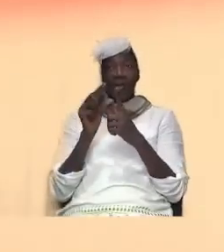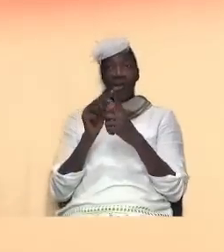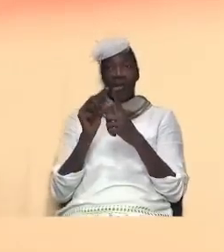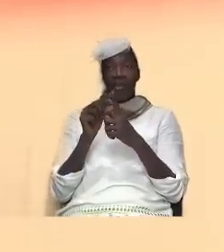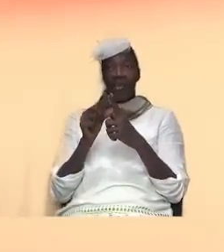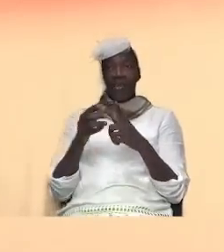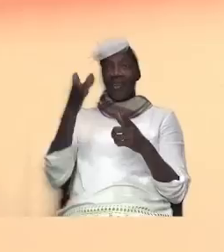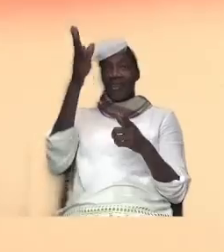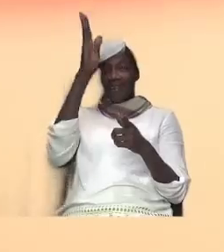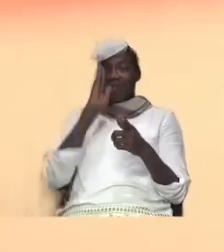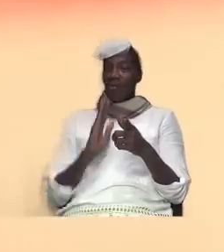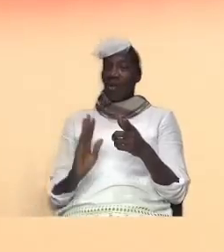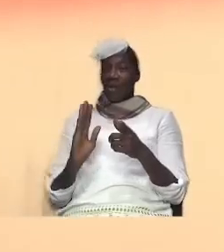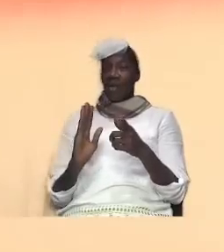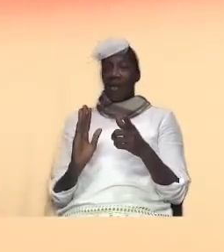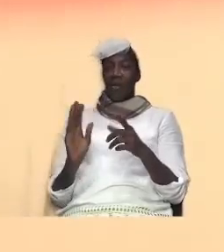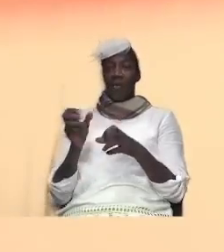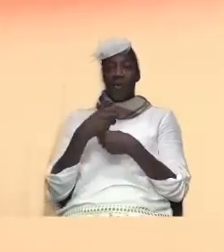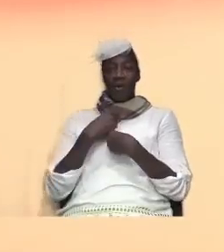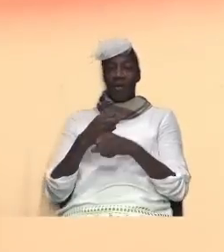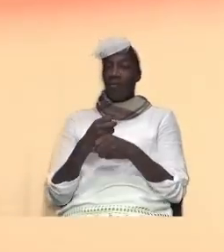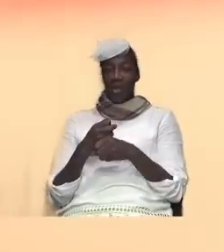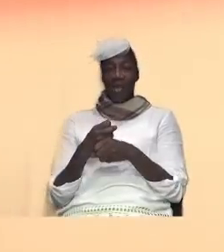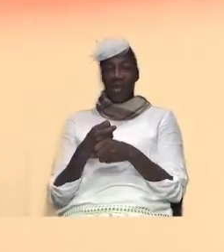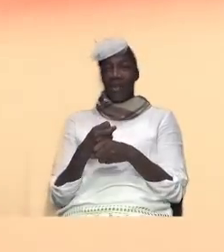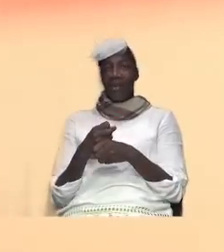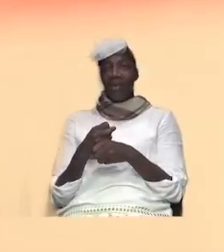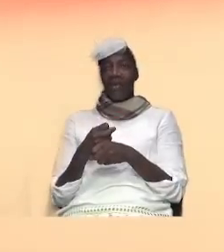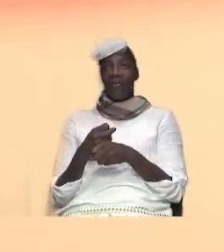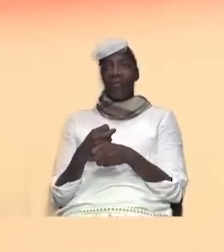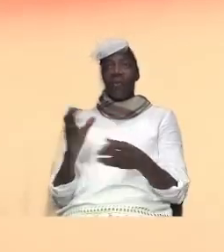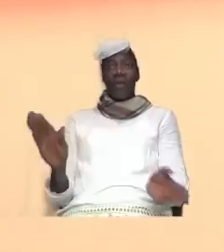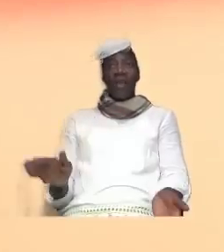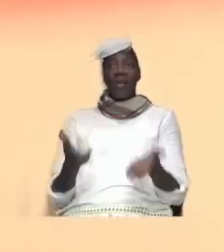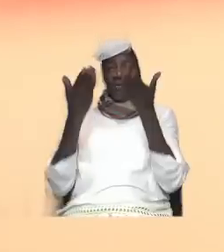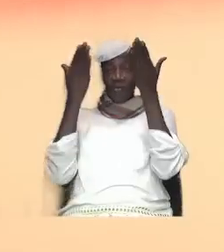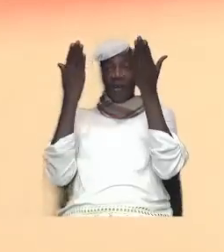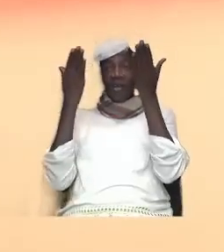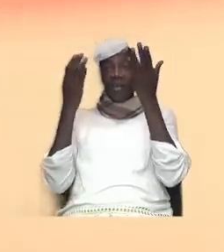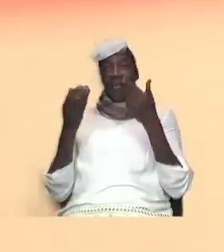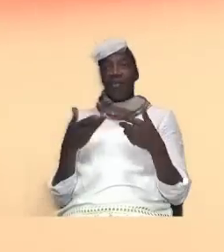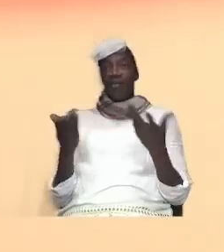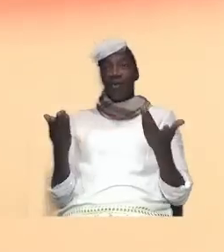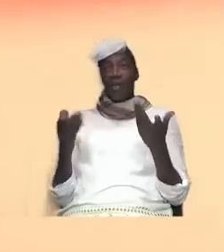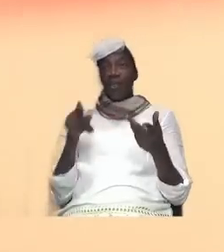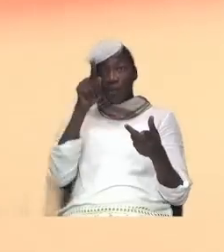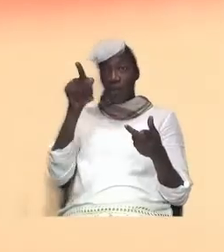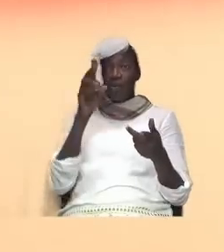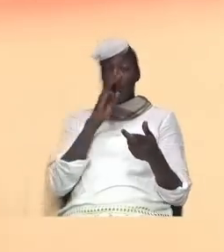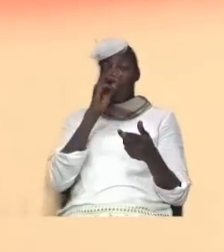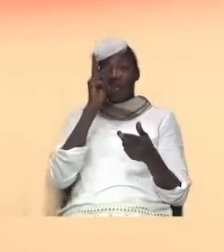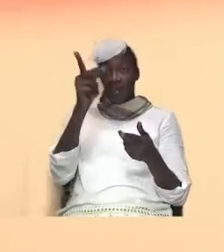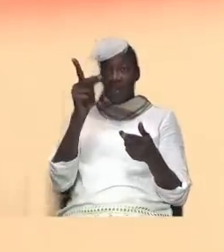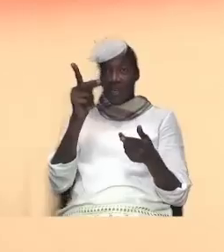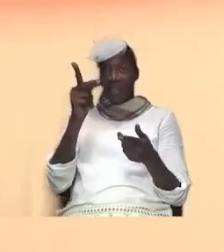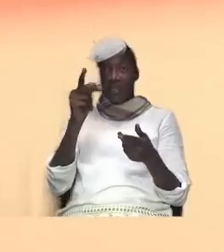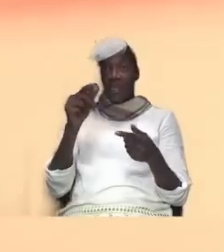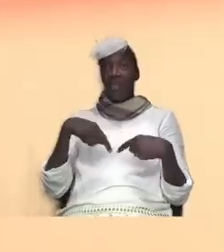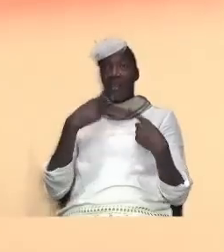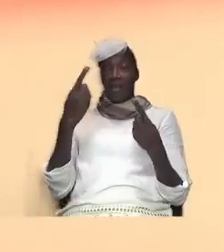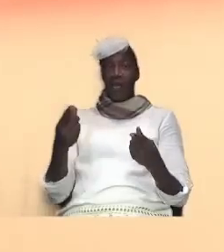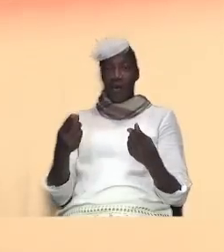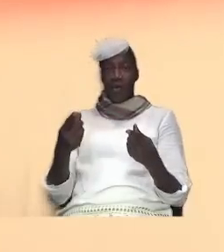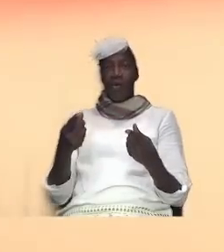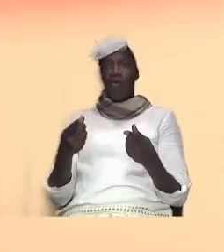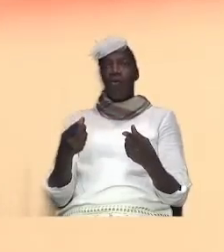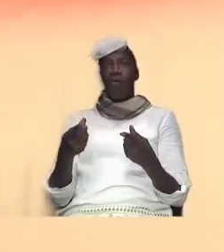God, we are going to meet the challenge. And we are going to rise to the occasion. But you will be seeing that GoFundMe going up